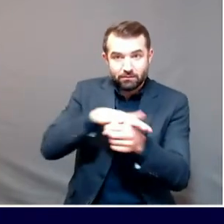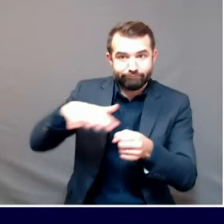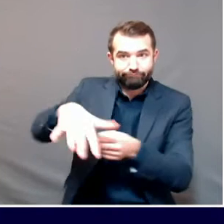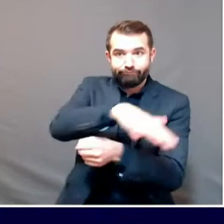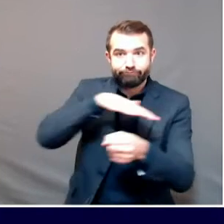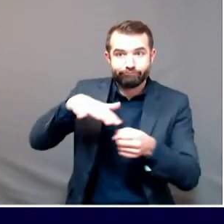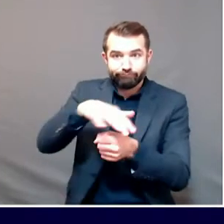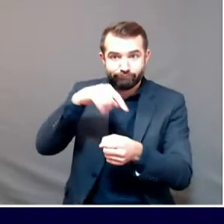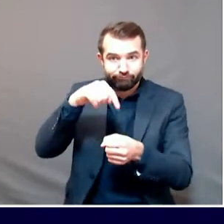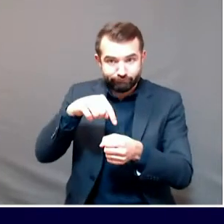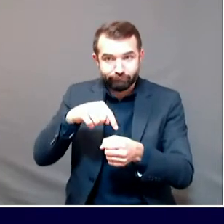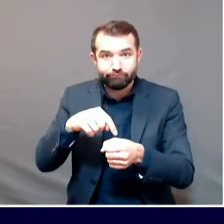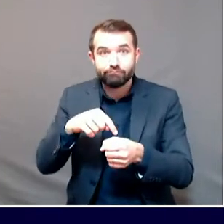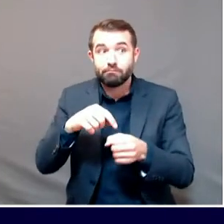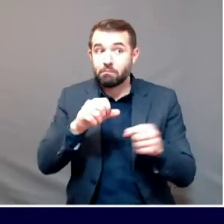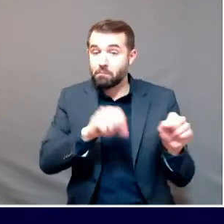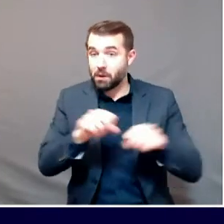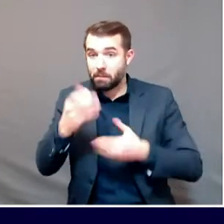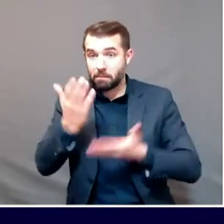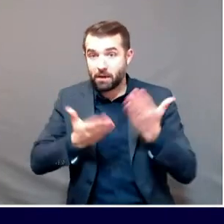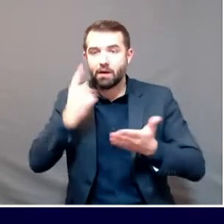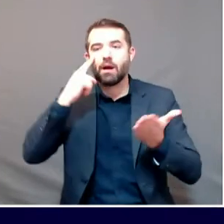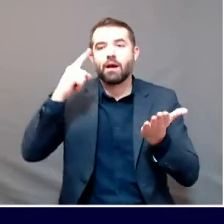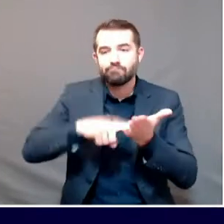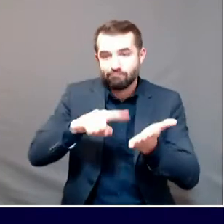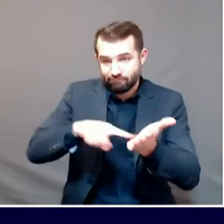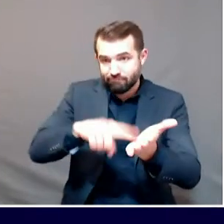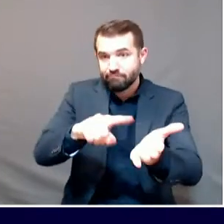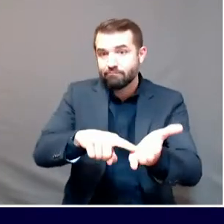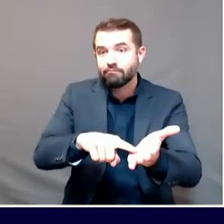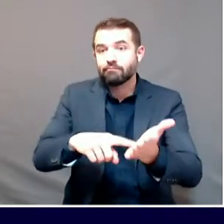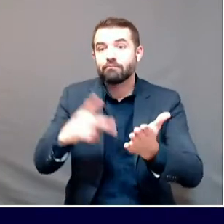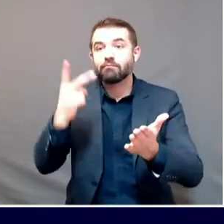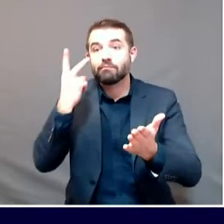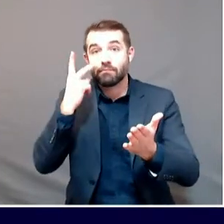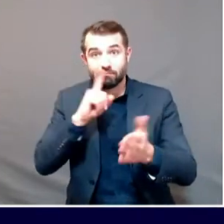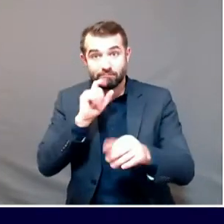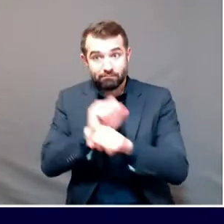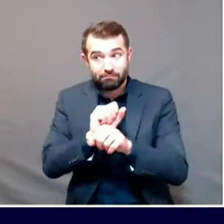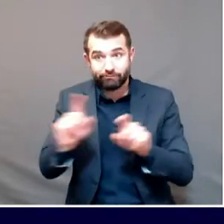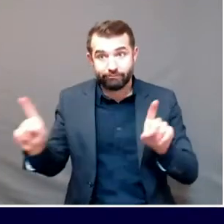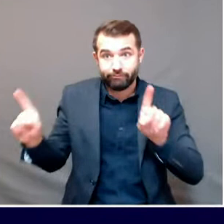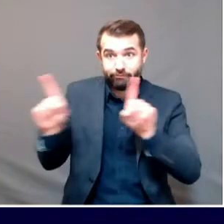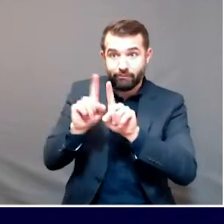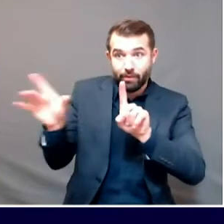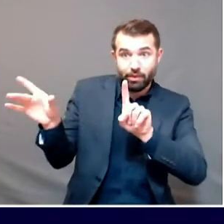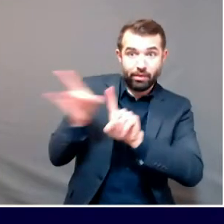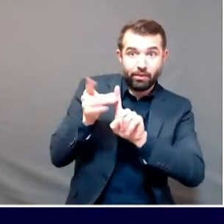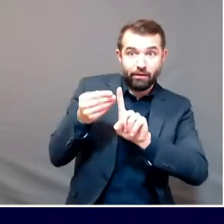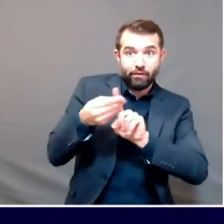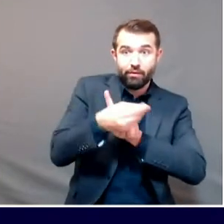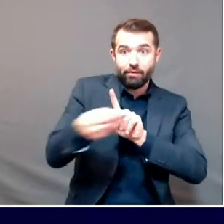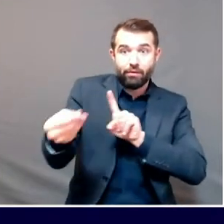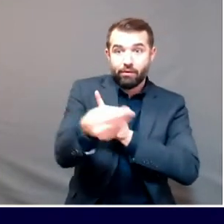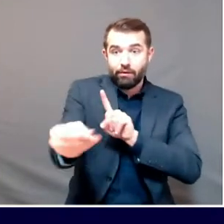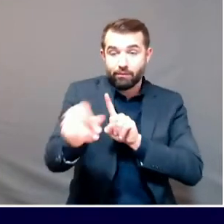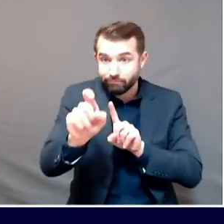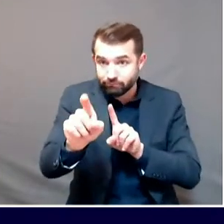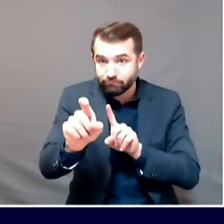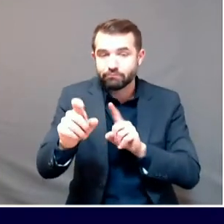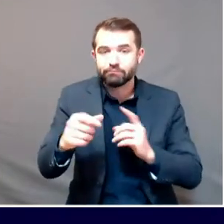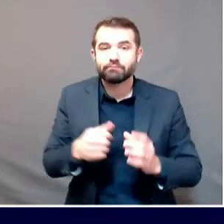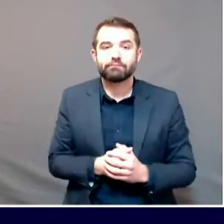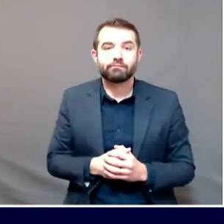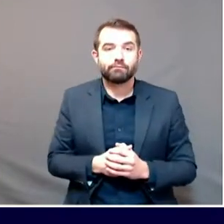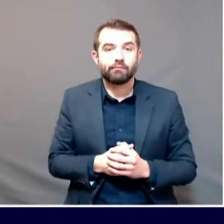schools, thus far, at this point in the school year, we have thankfully seen very limited transmission